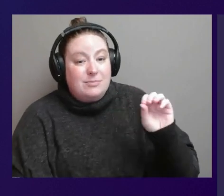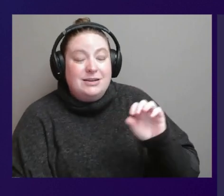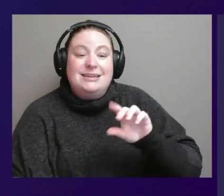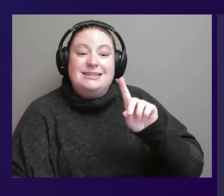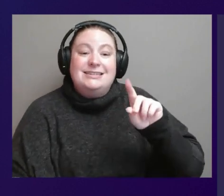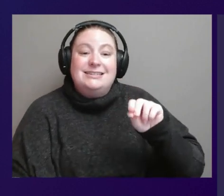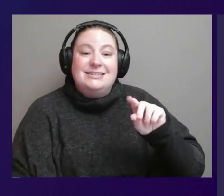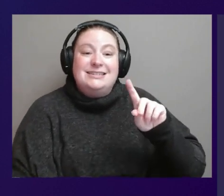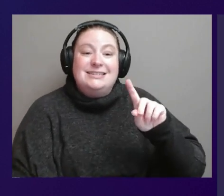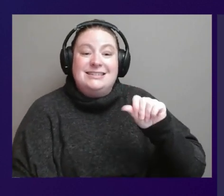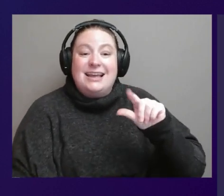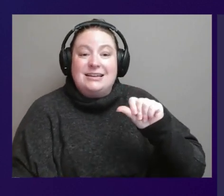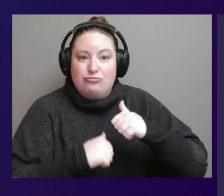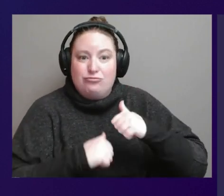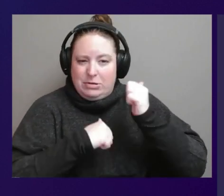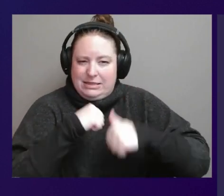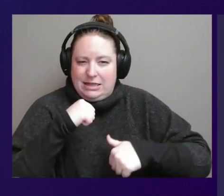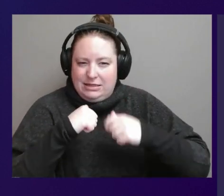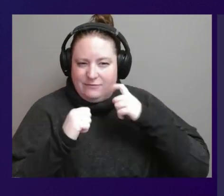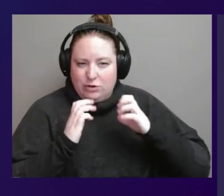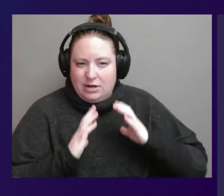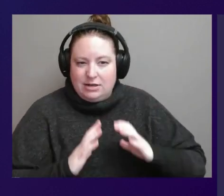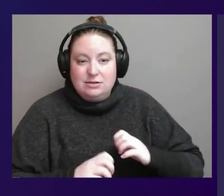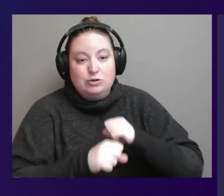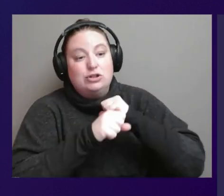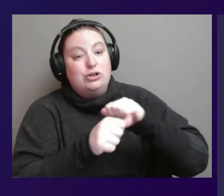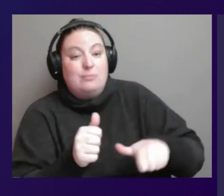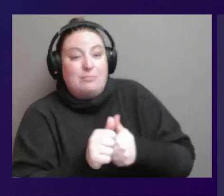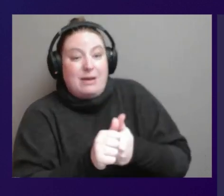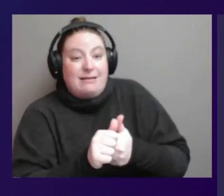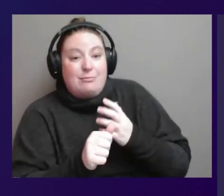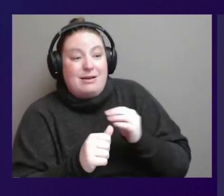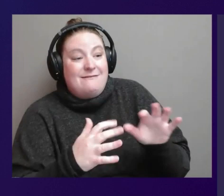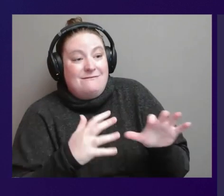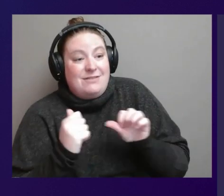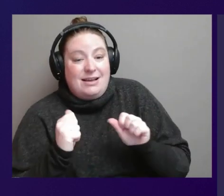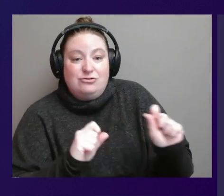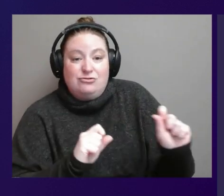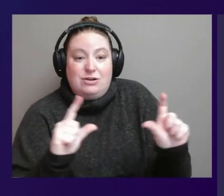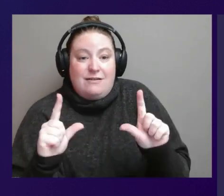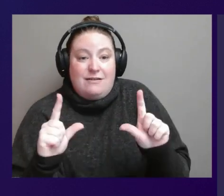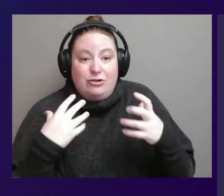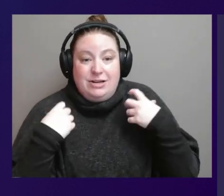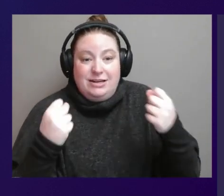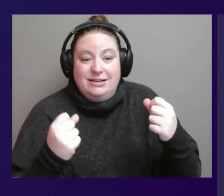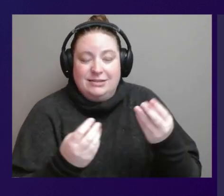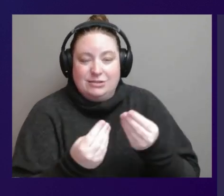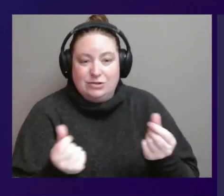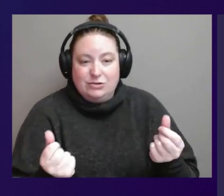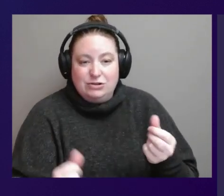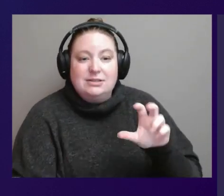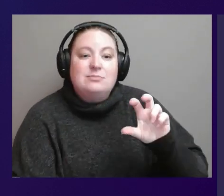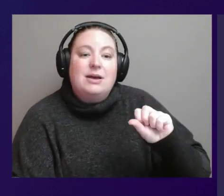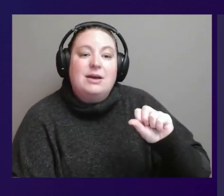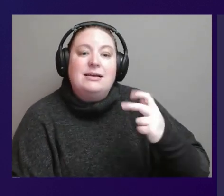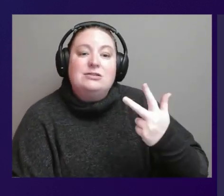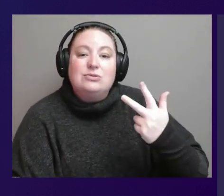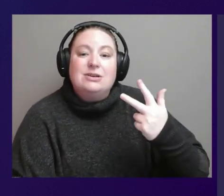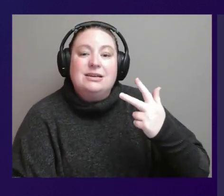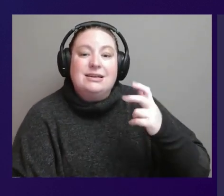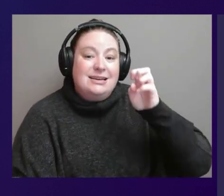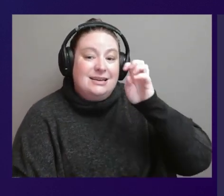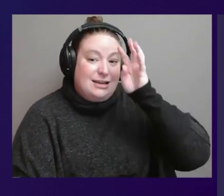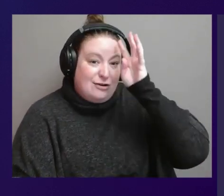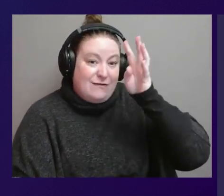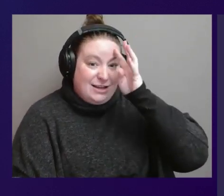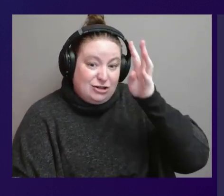its customers through secure backup and fast recovery solutions. By leveraging S3 Glacier innovations, Veeam's customers